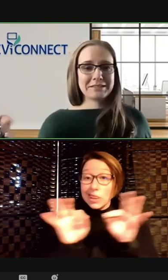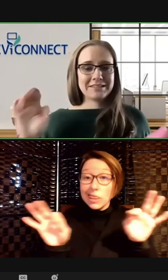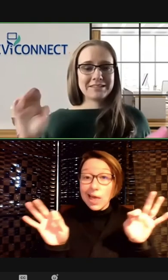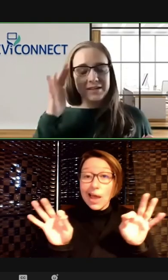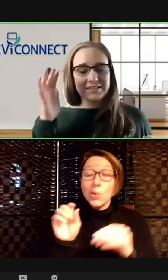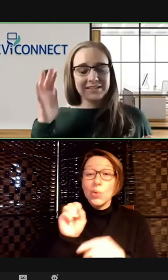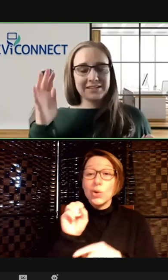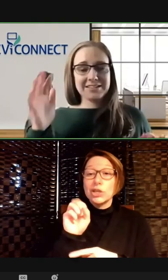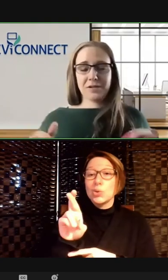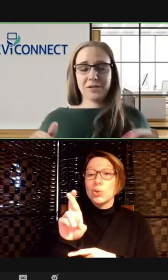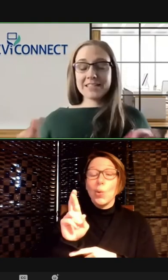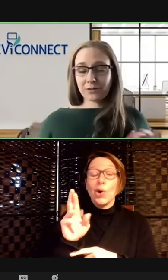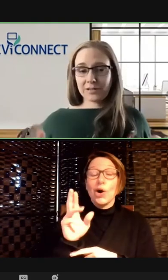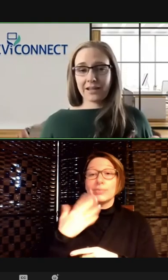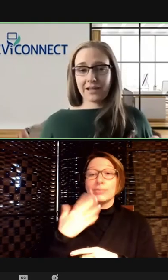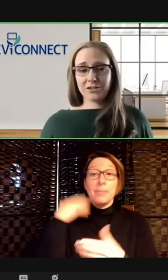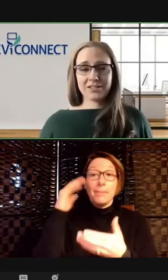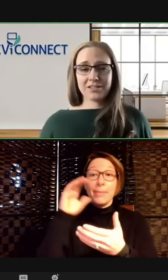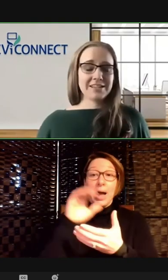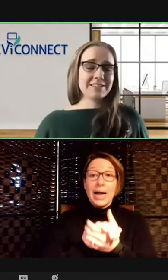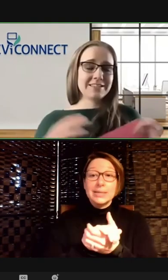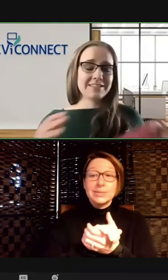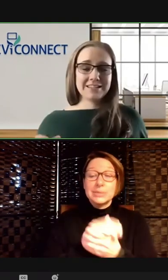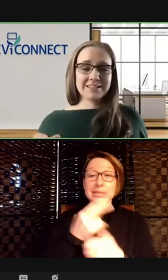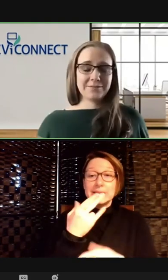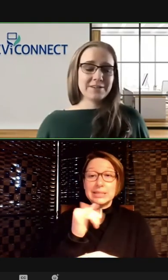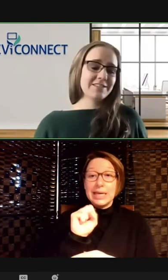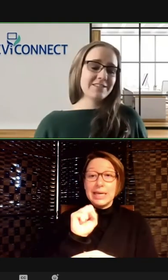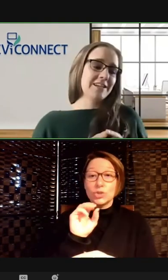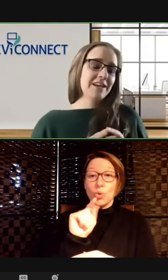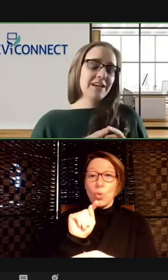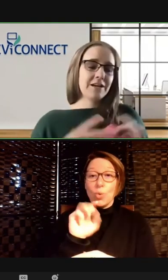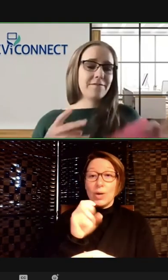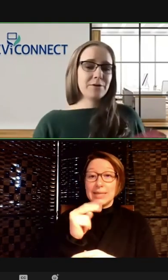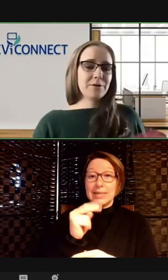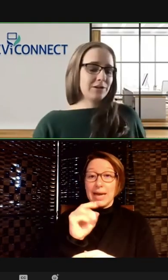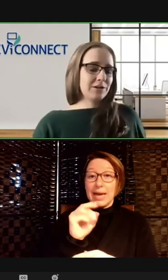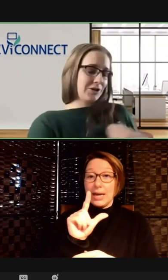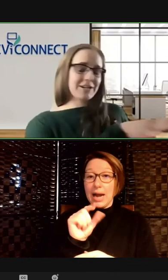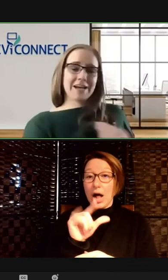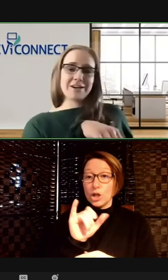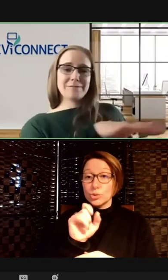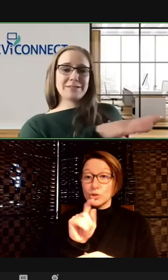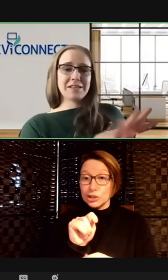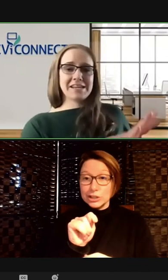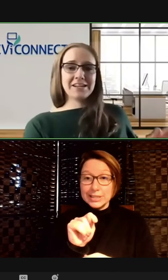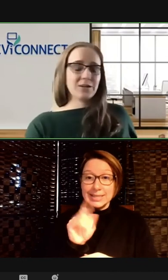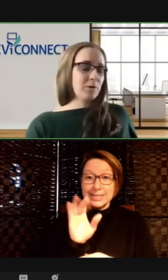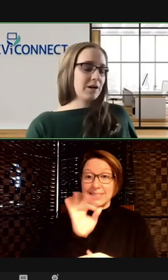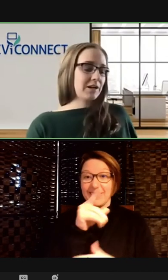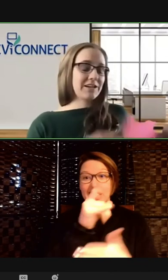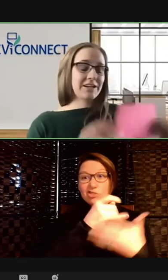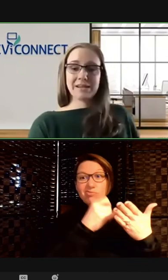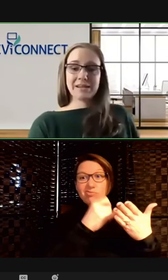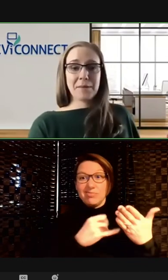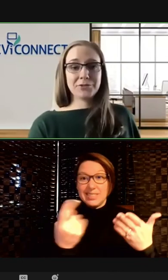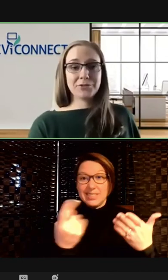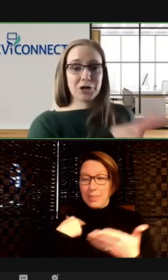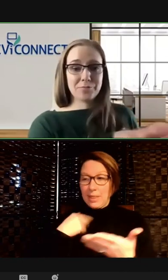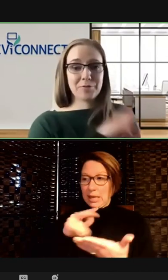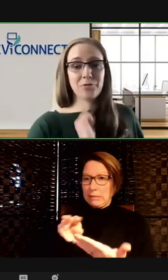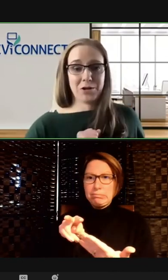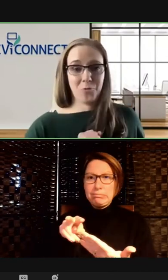husband's a big, is a histotechnologist and he's in science field. And if he were to draw a diagram of something he does at work, doesn't